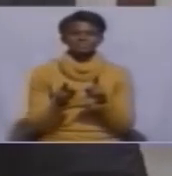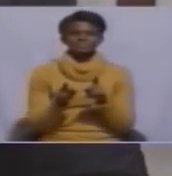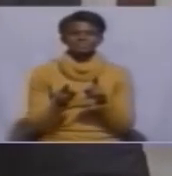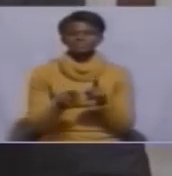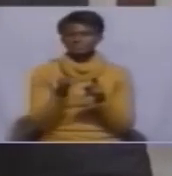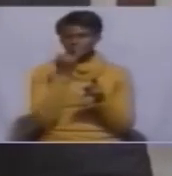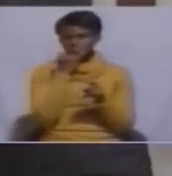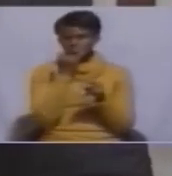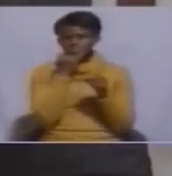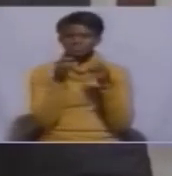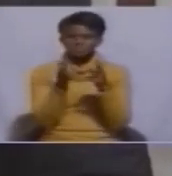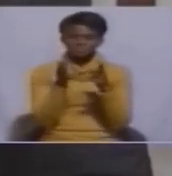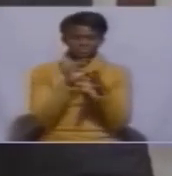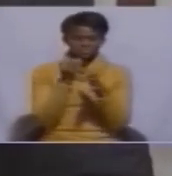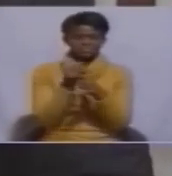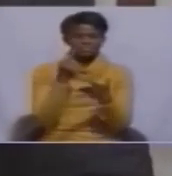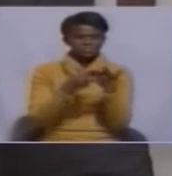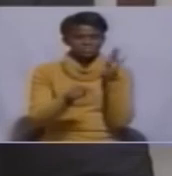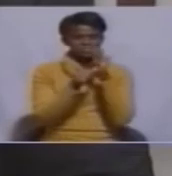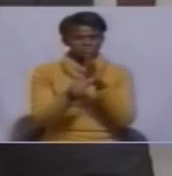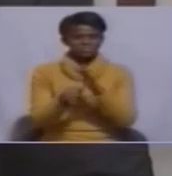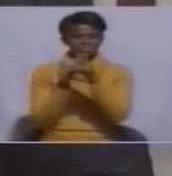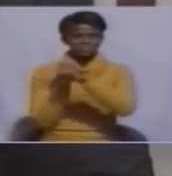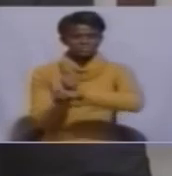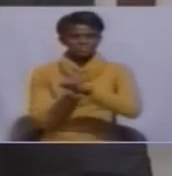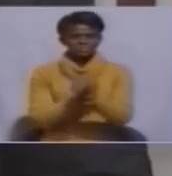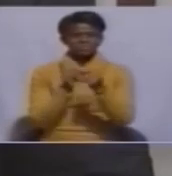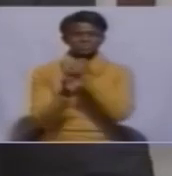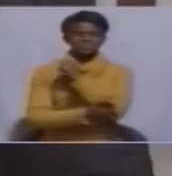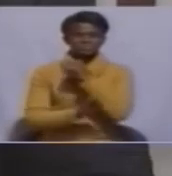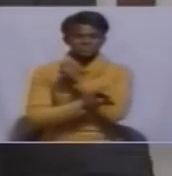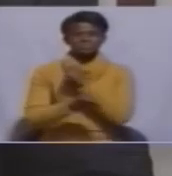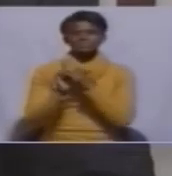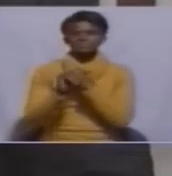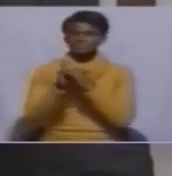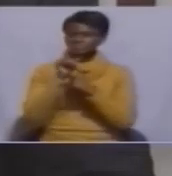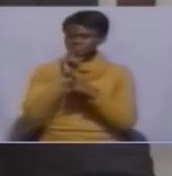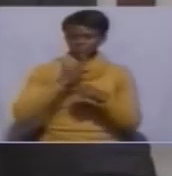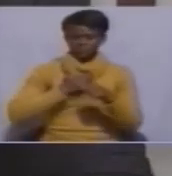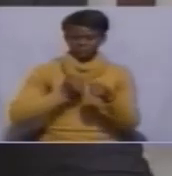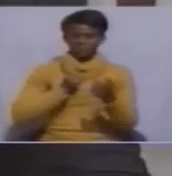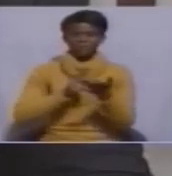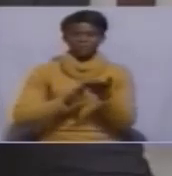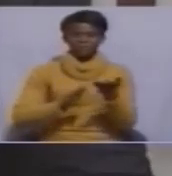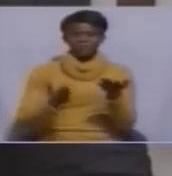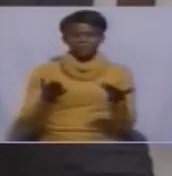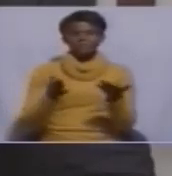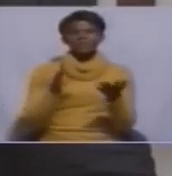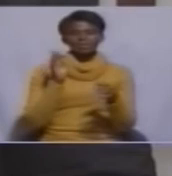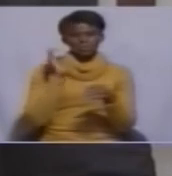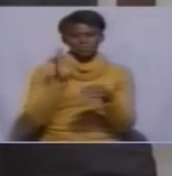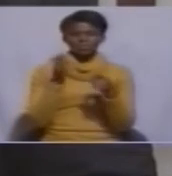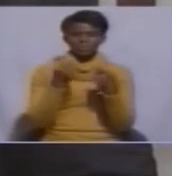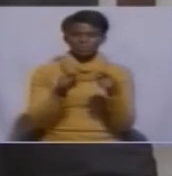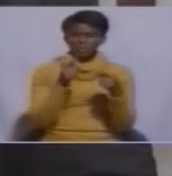wrong motives, or maybe which will undermine the security of the state. Obviously, I would like to believe such will be the restrictions which will be in the act. But